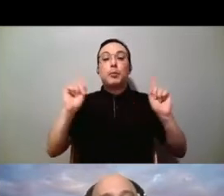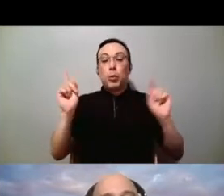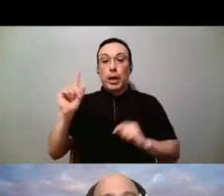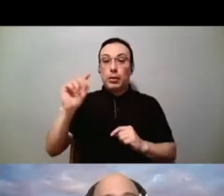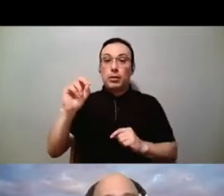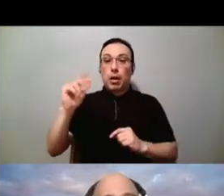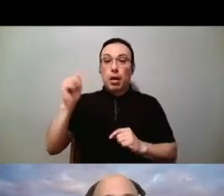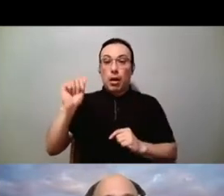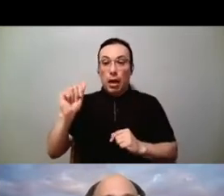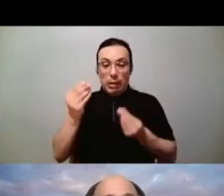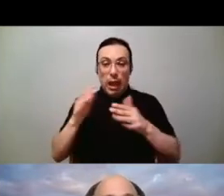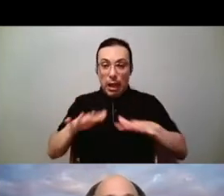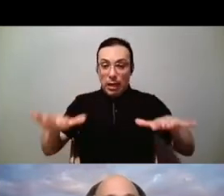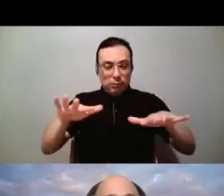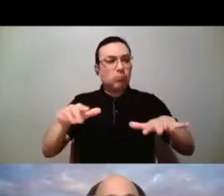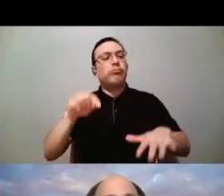here in Los Angeles.